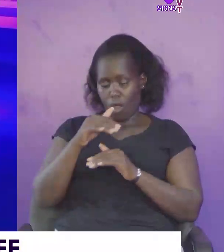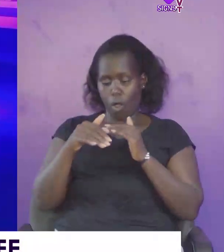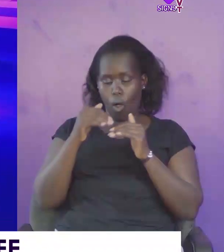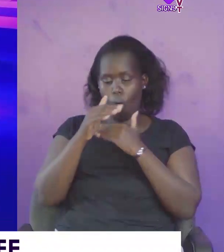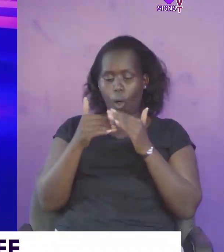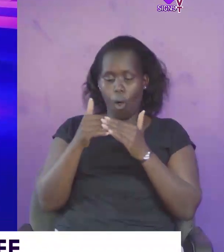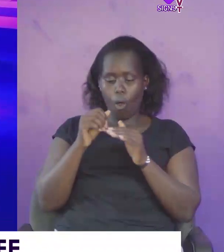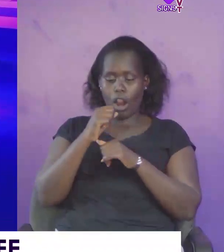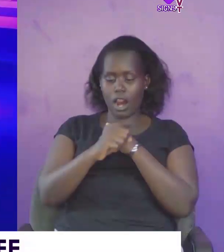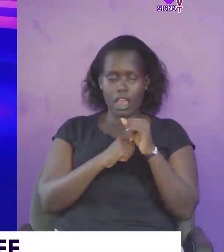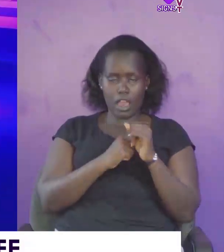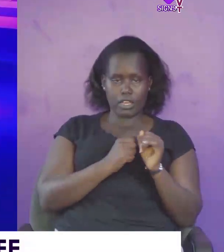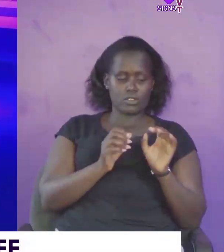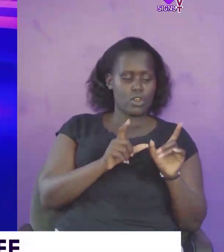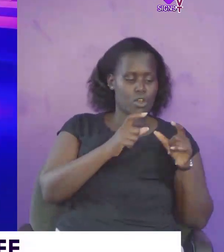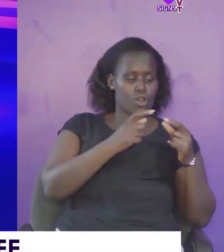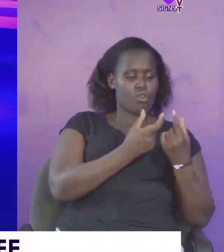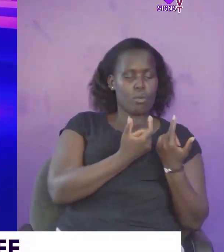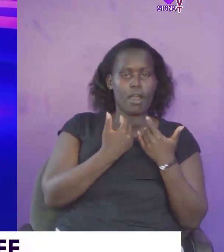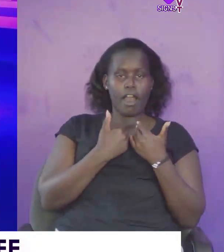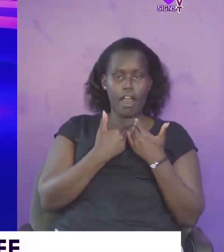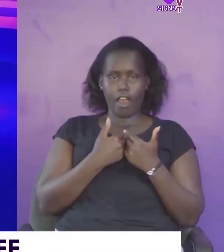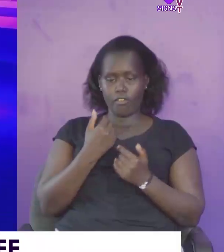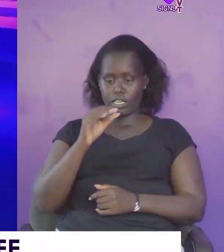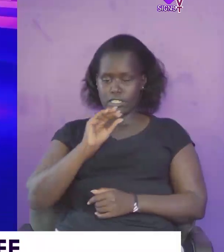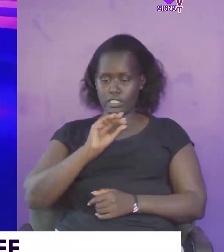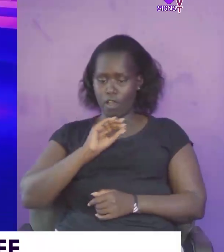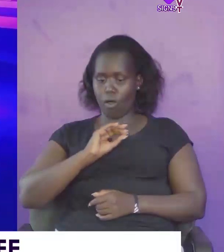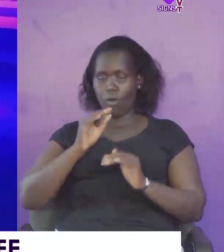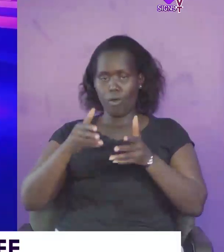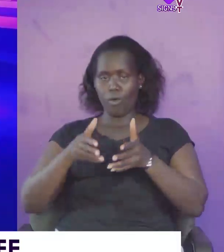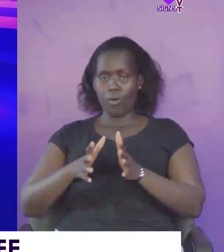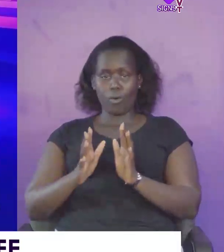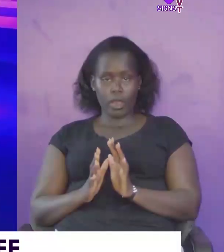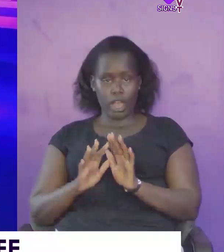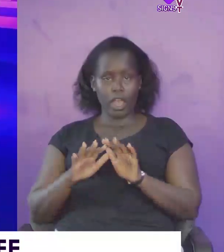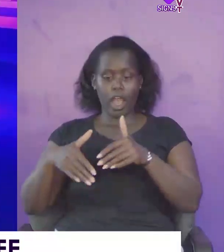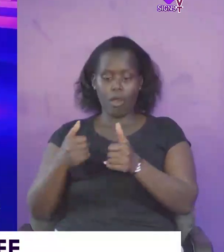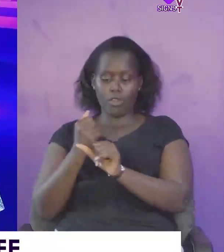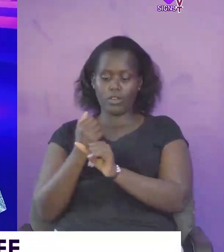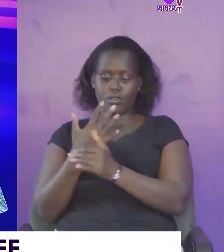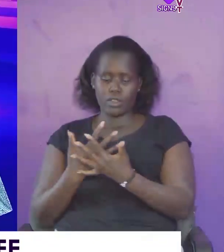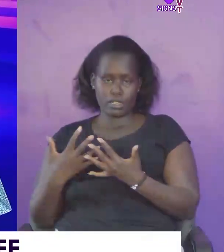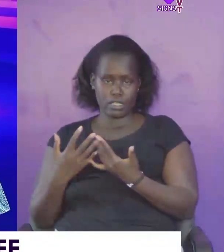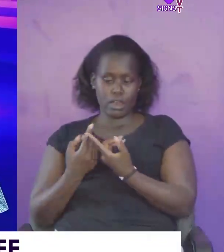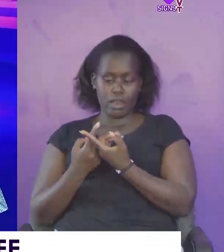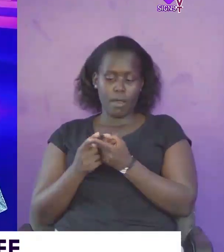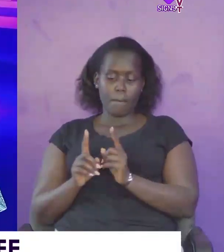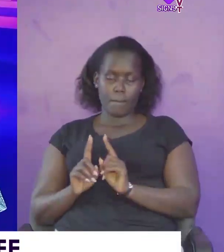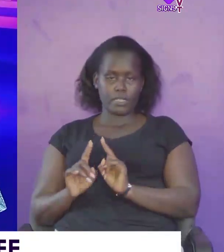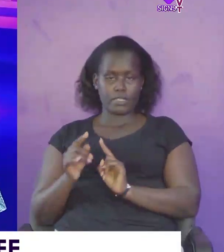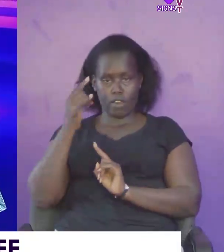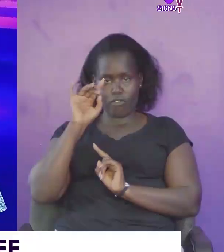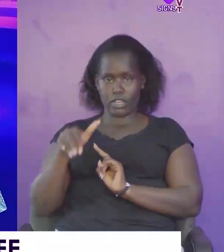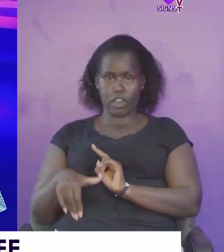has its own modalities, or its own modus operandi on how they do things. But for